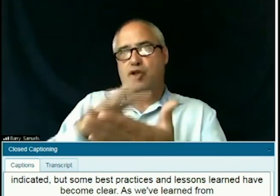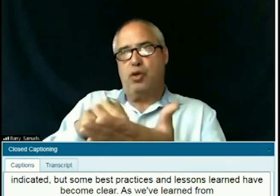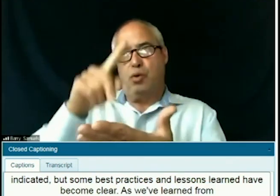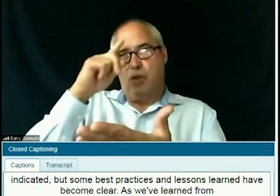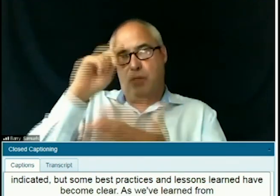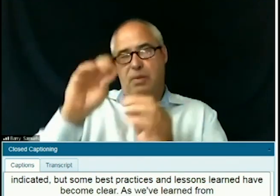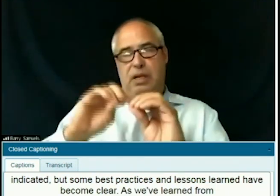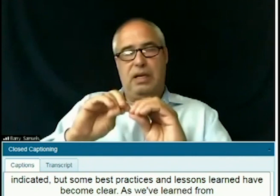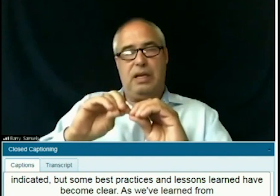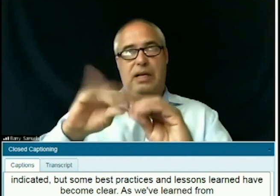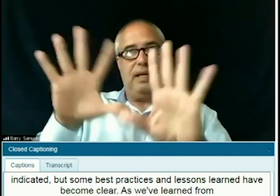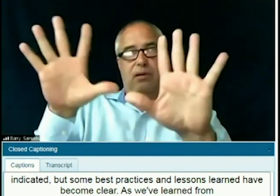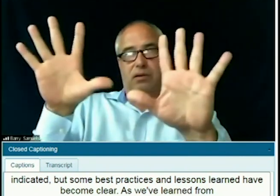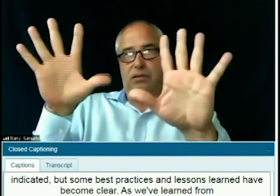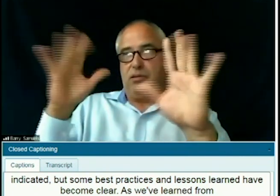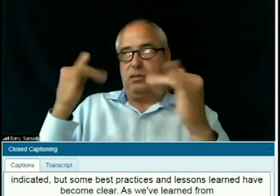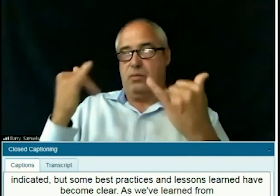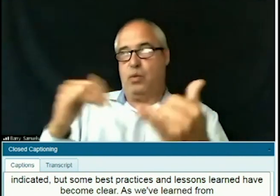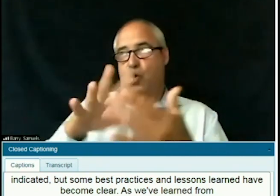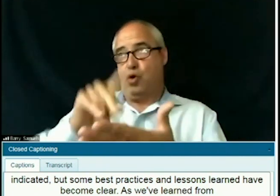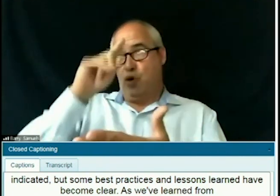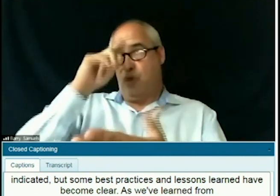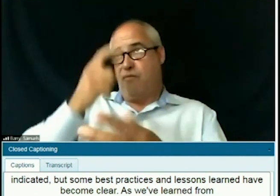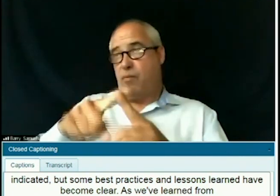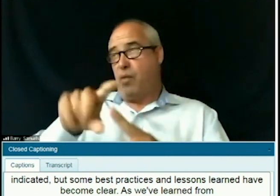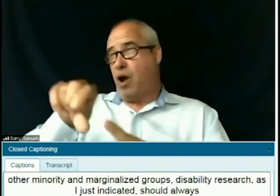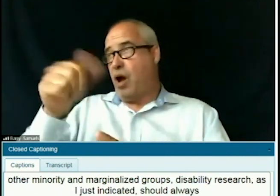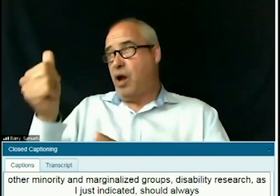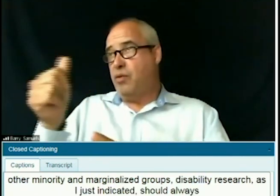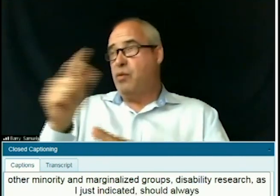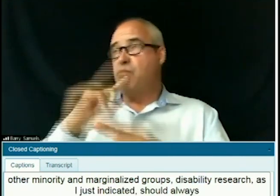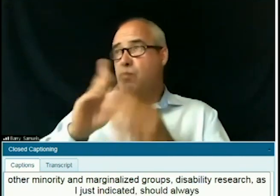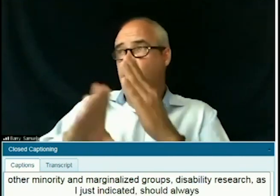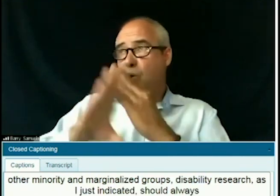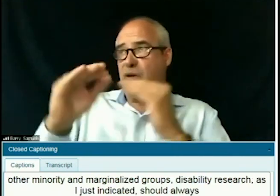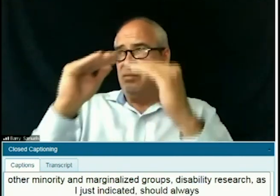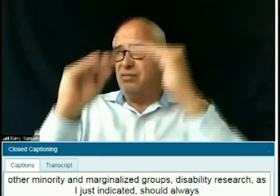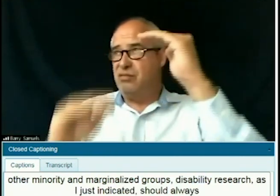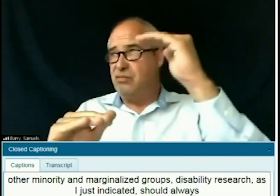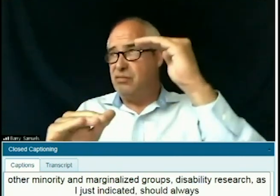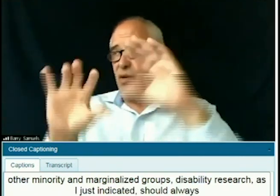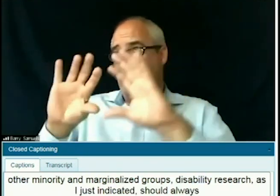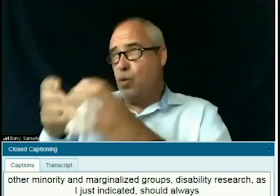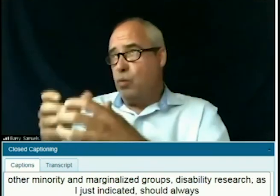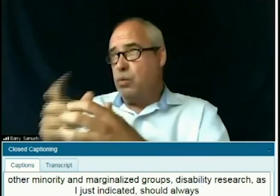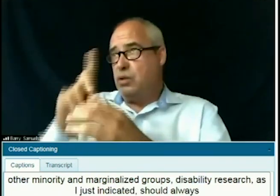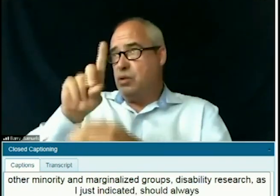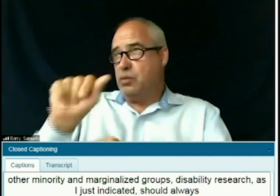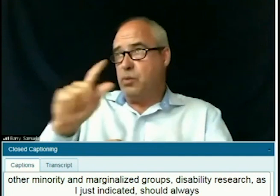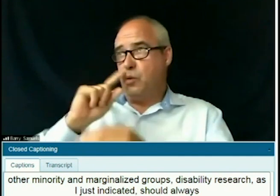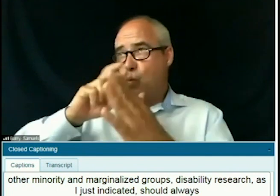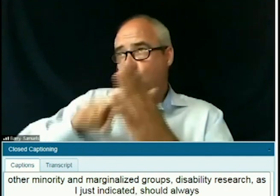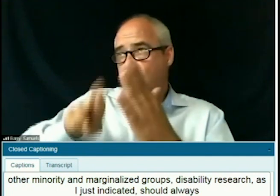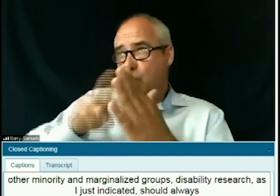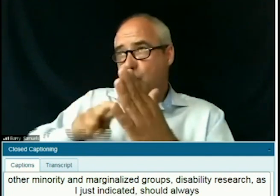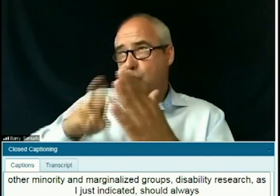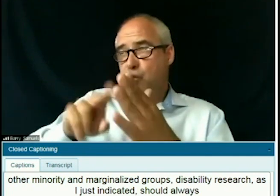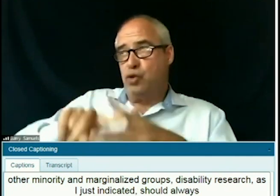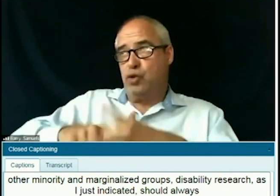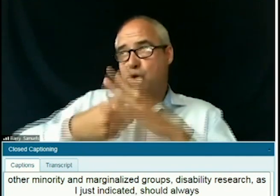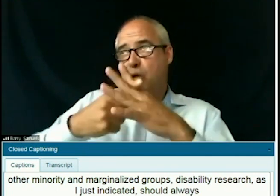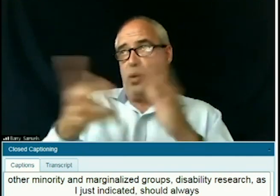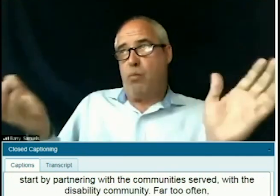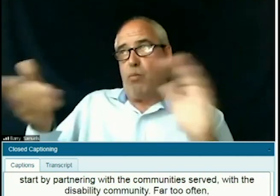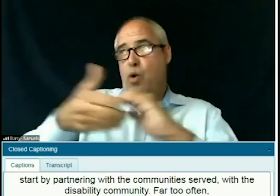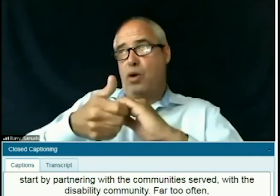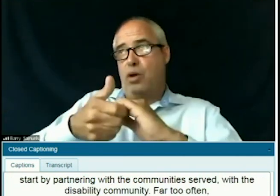clear. As we've learned from other minority and marginalized groups, disability research, as I just indicated, should always start by partnering with